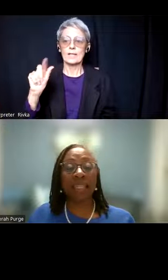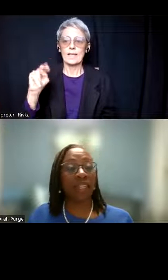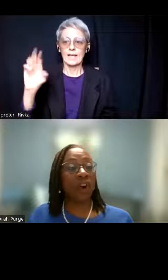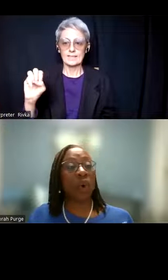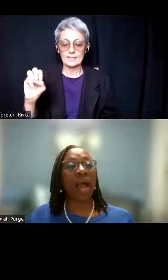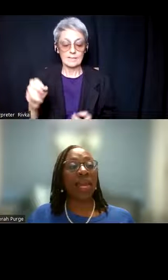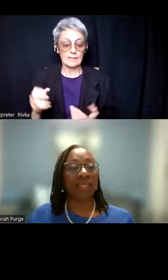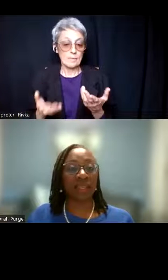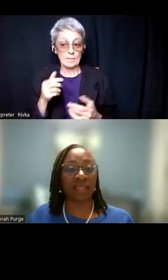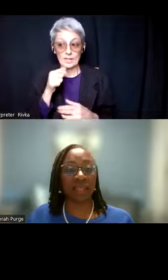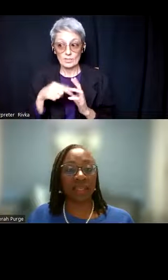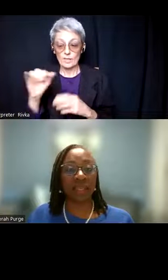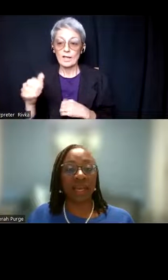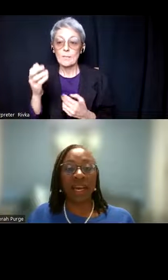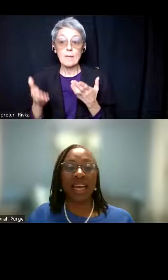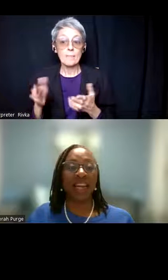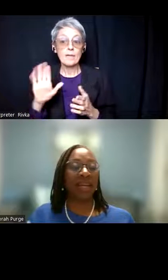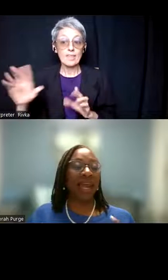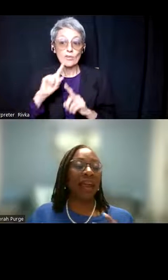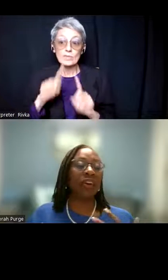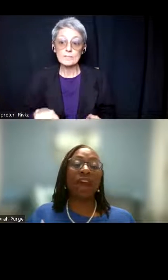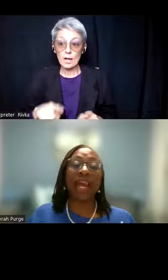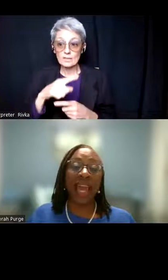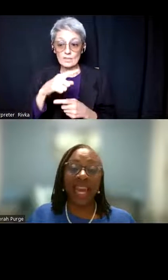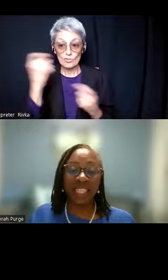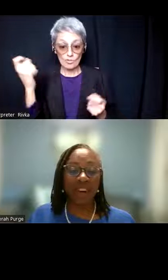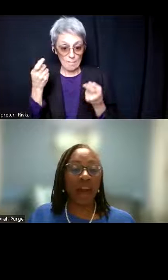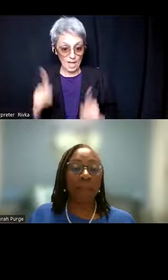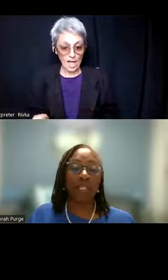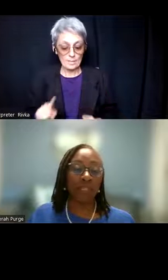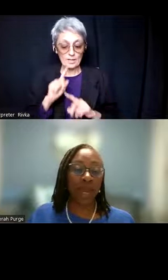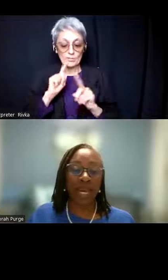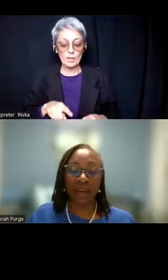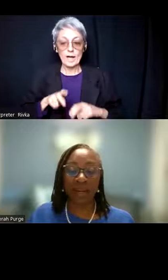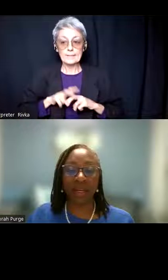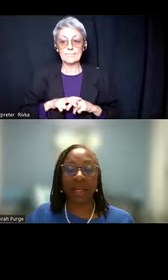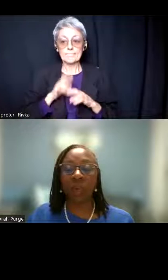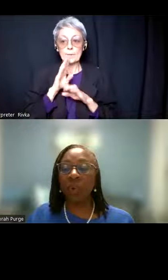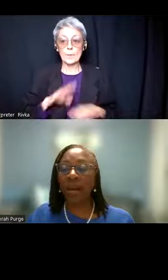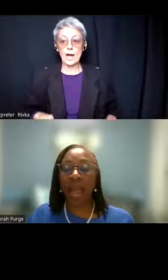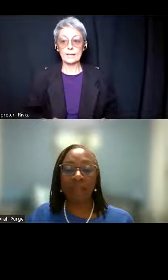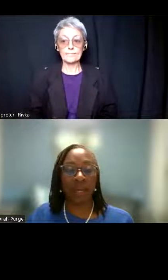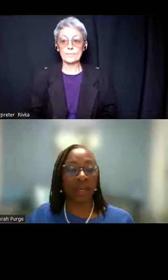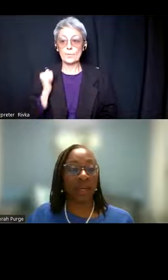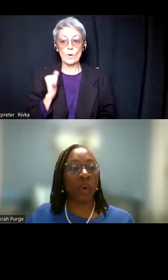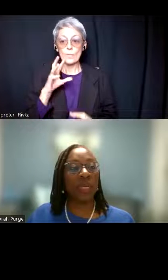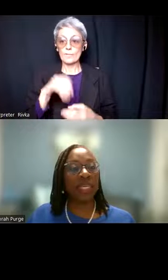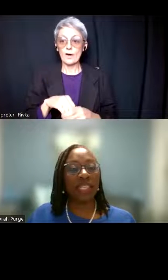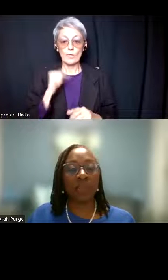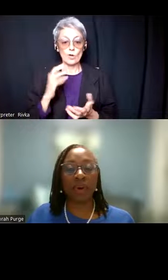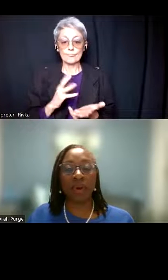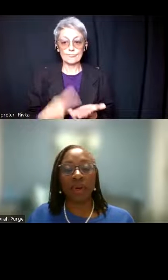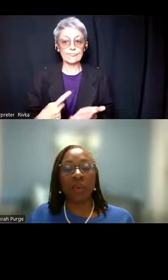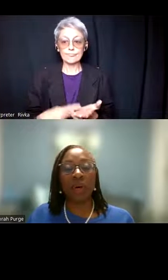into class and they're quiet. They're not engaging, they're not participating. Well, what happened? When we